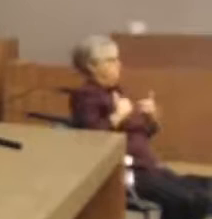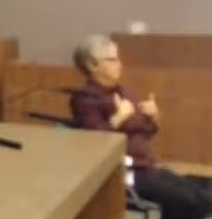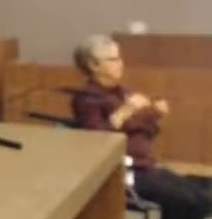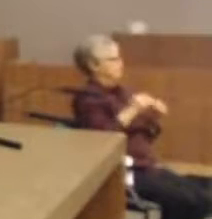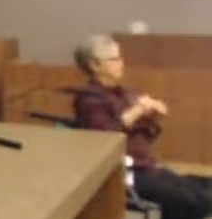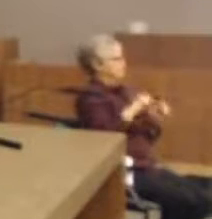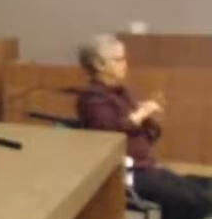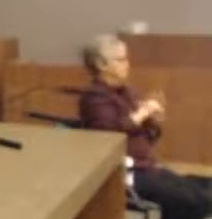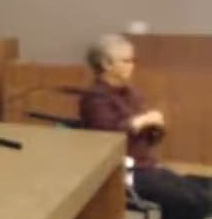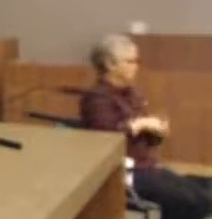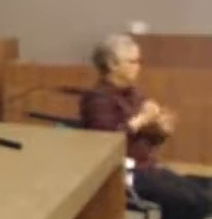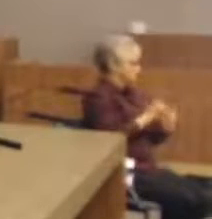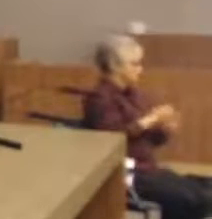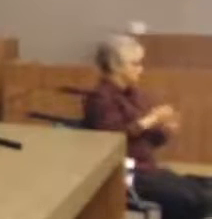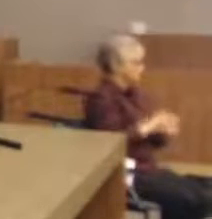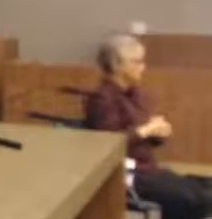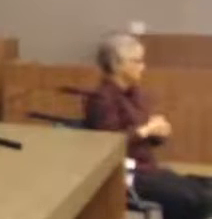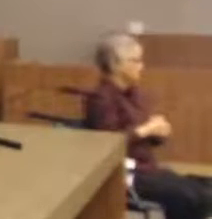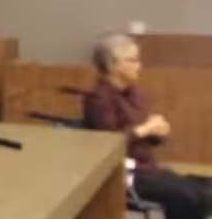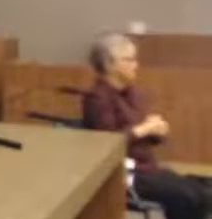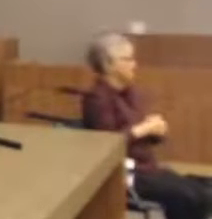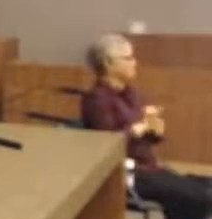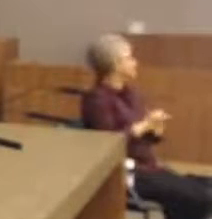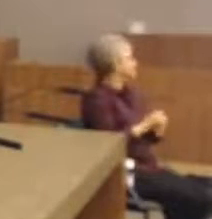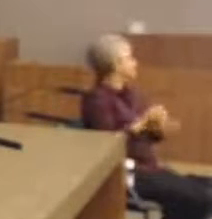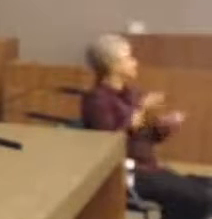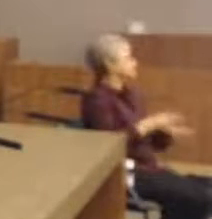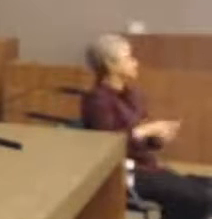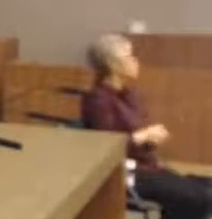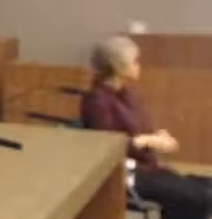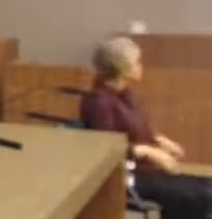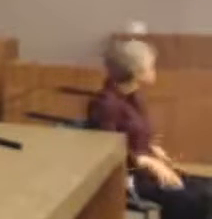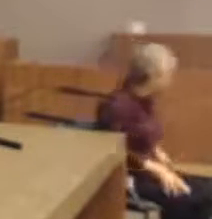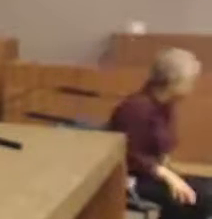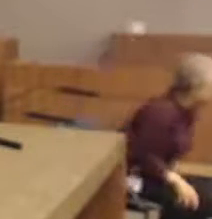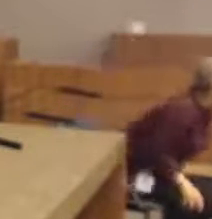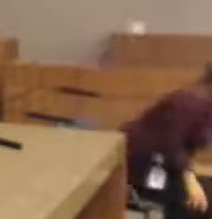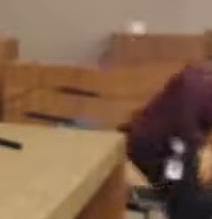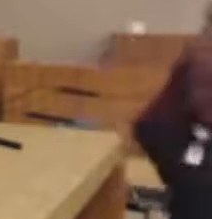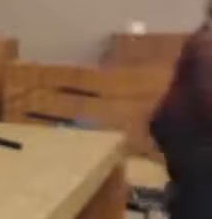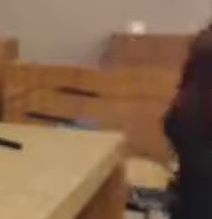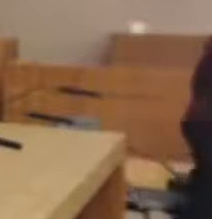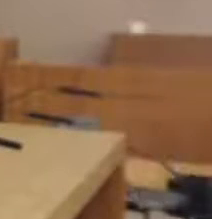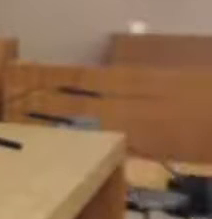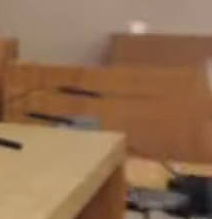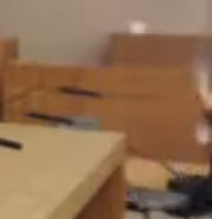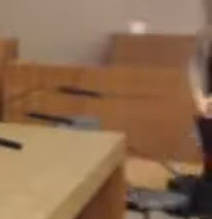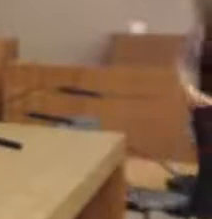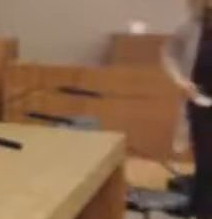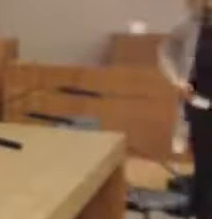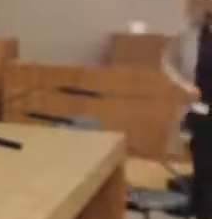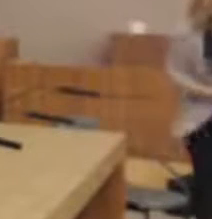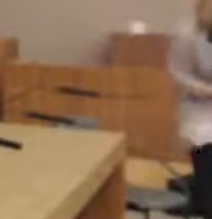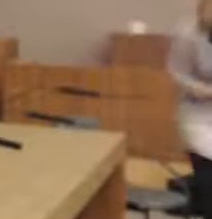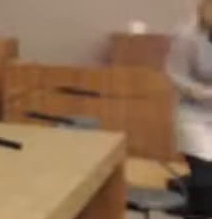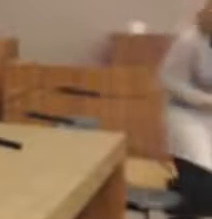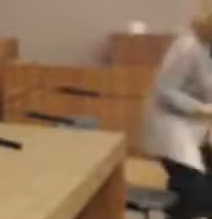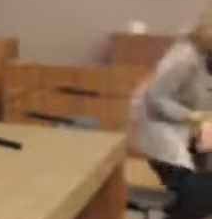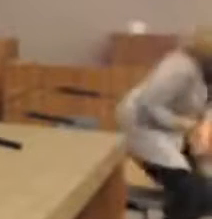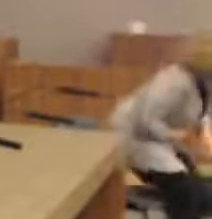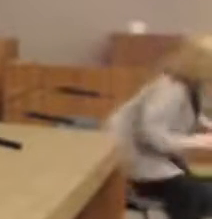likely, right? It triggers people's substance abuses, relationship problems, depression, anxiety.